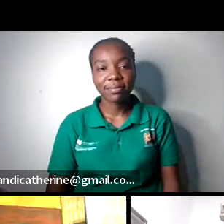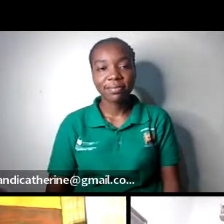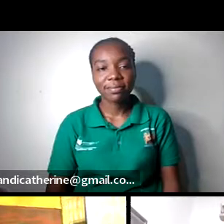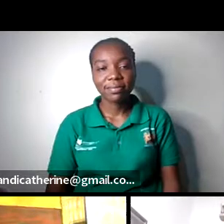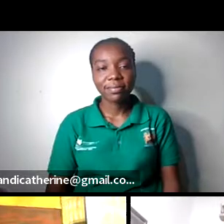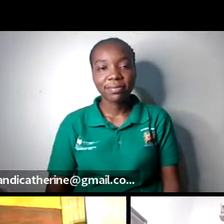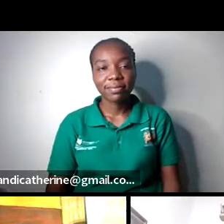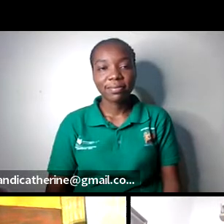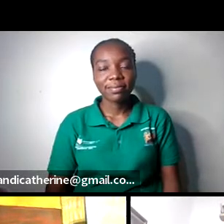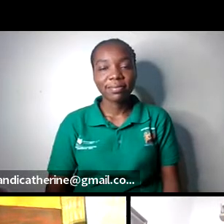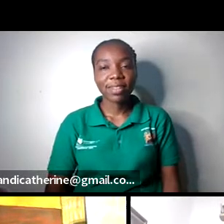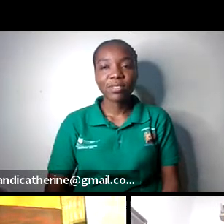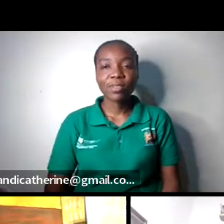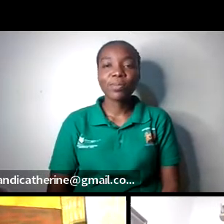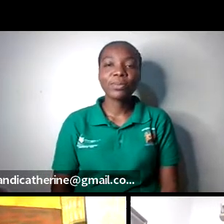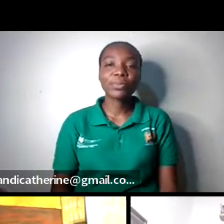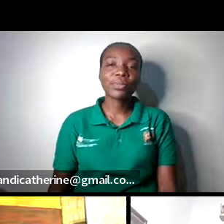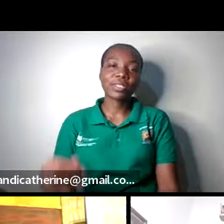Yinka, you're on mute.